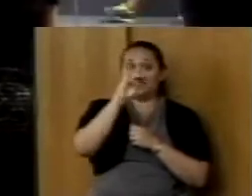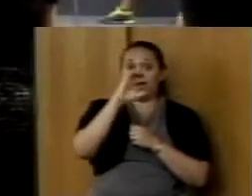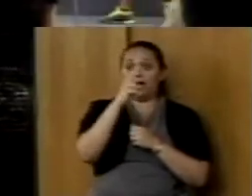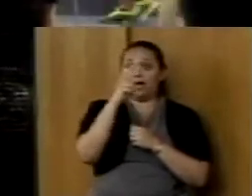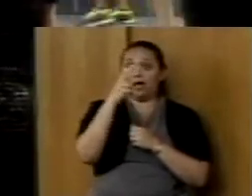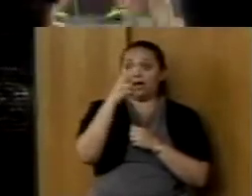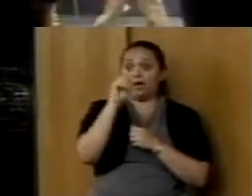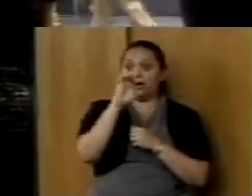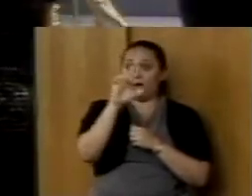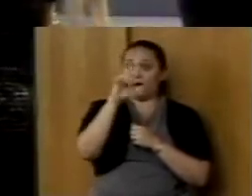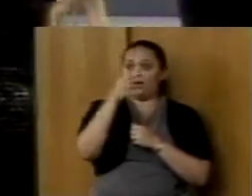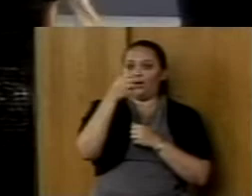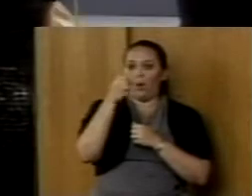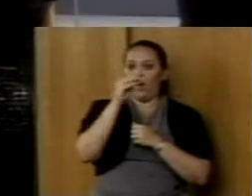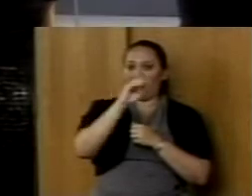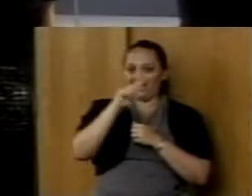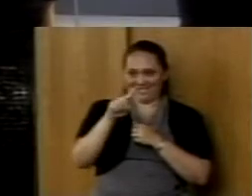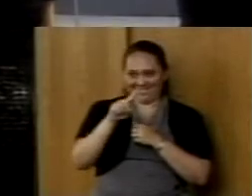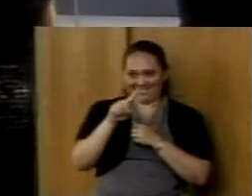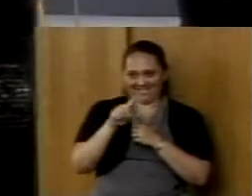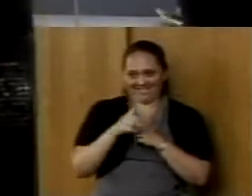Michael Gomez.